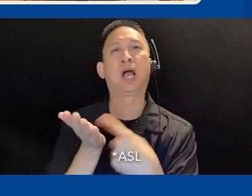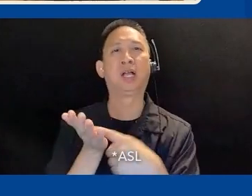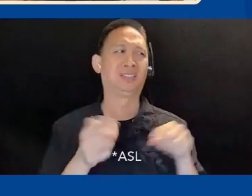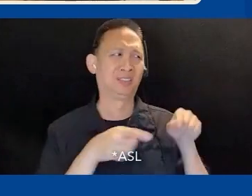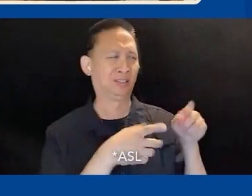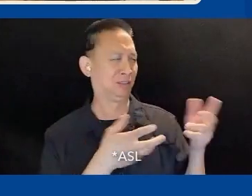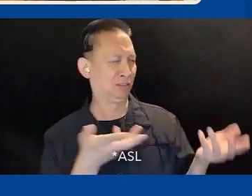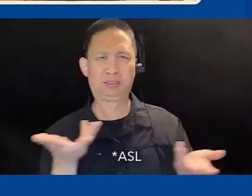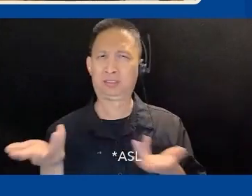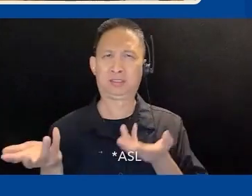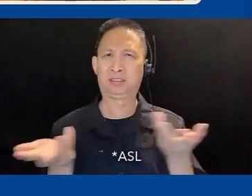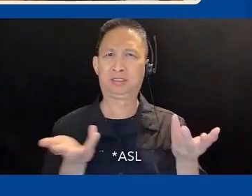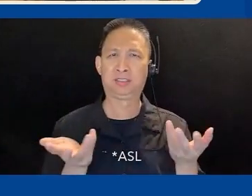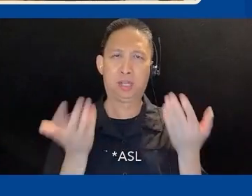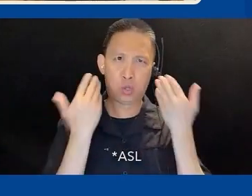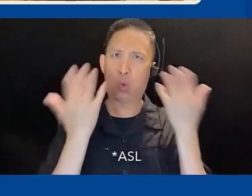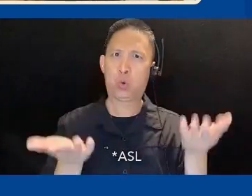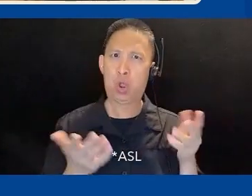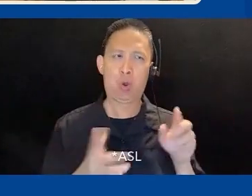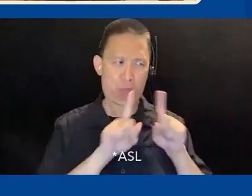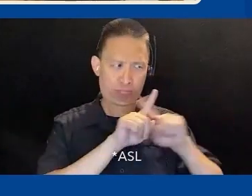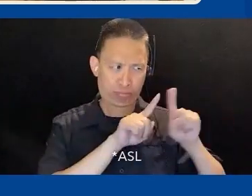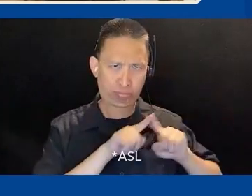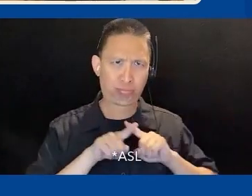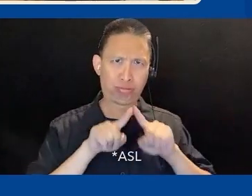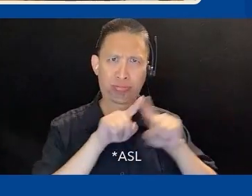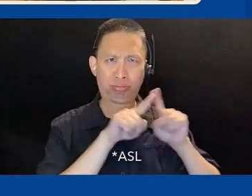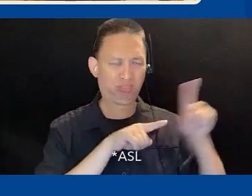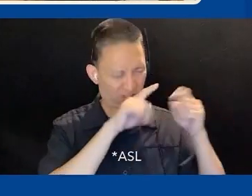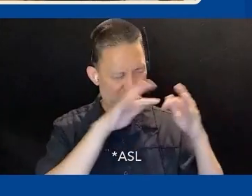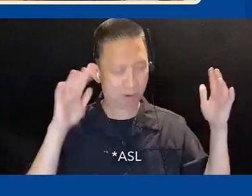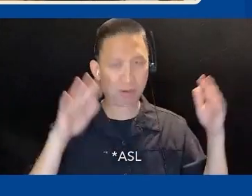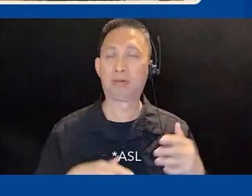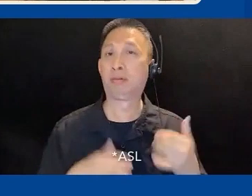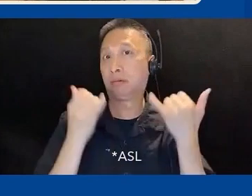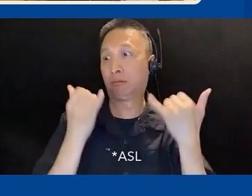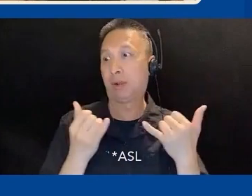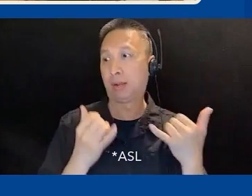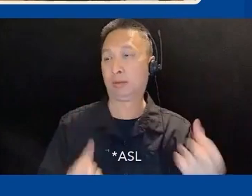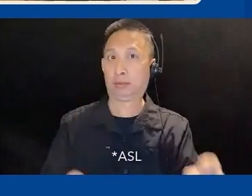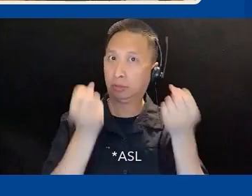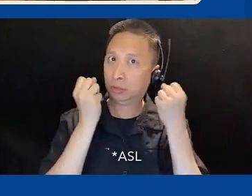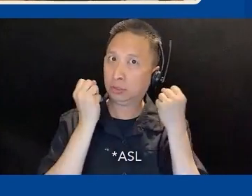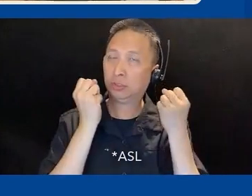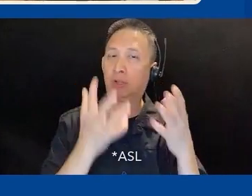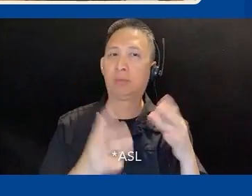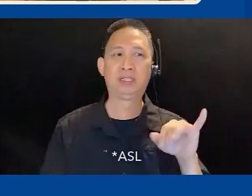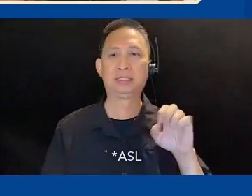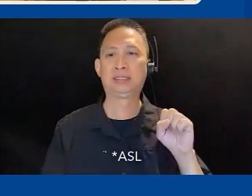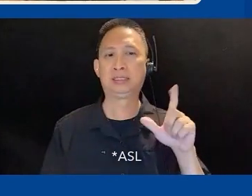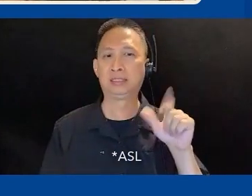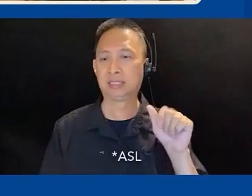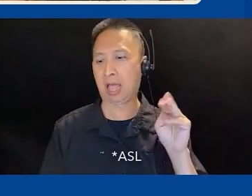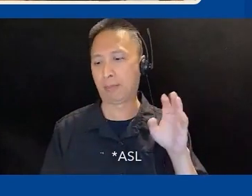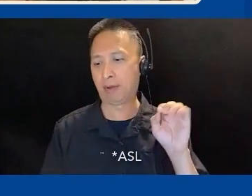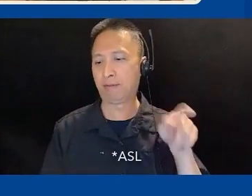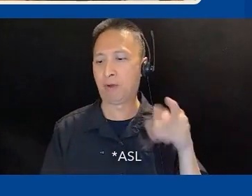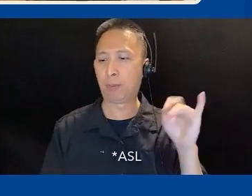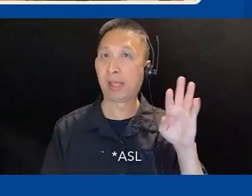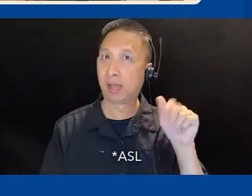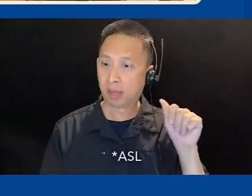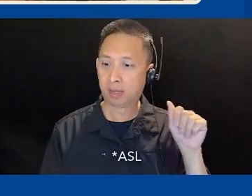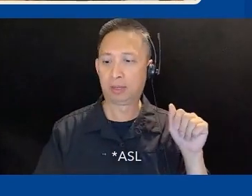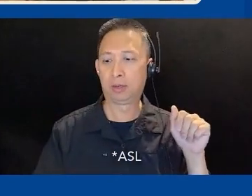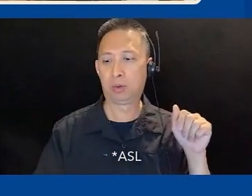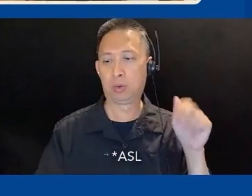at a moment of remarkable Islamophobia. Certainly the highest moment of anti-Muslim